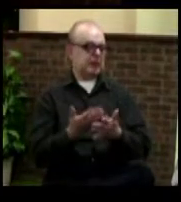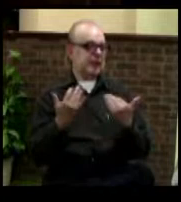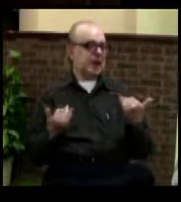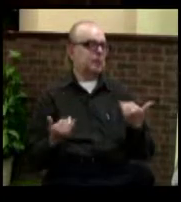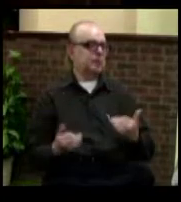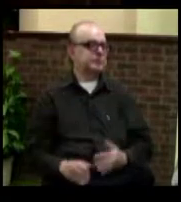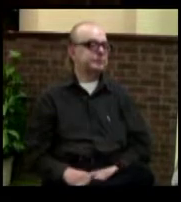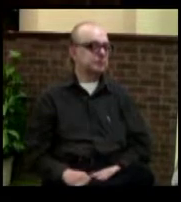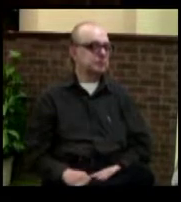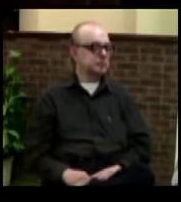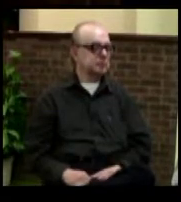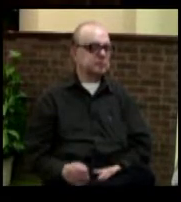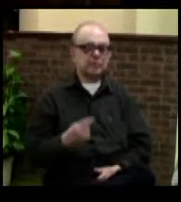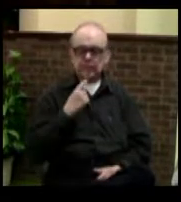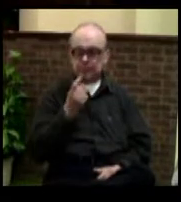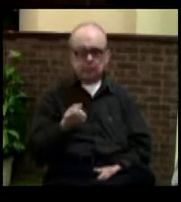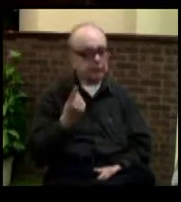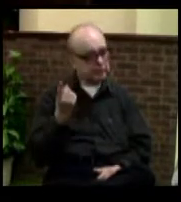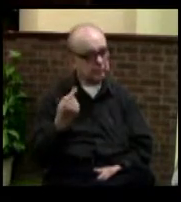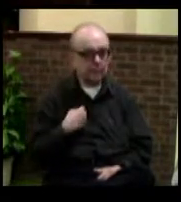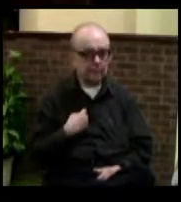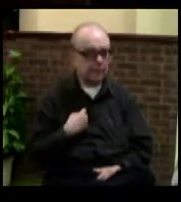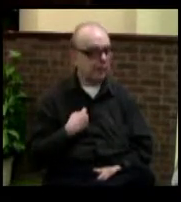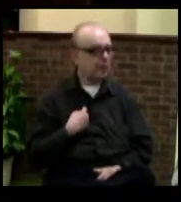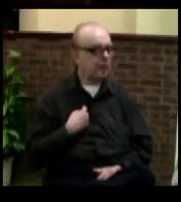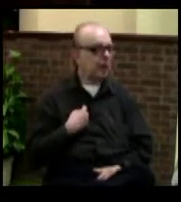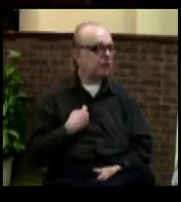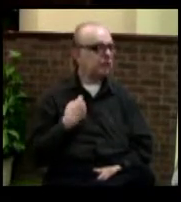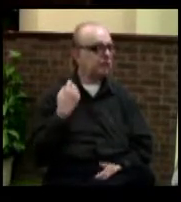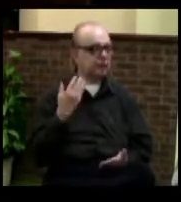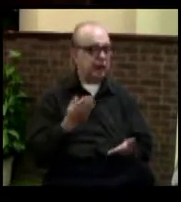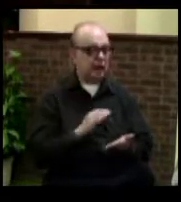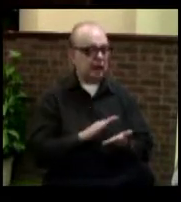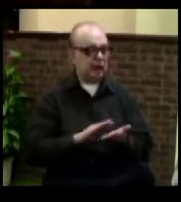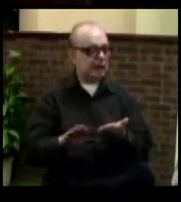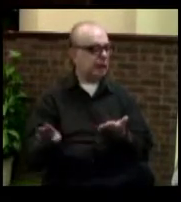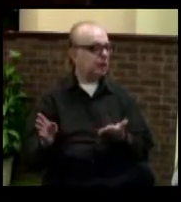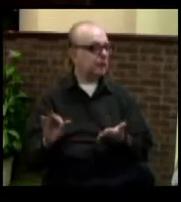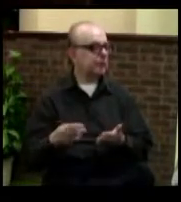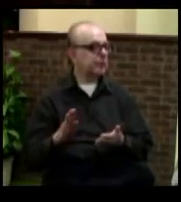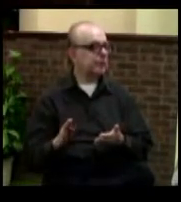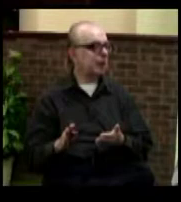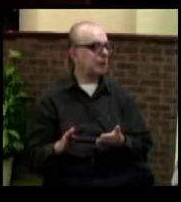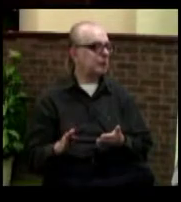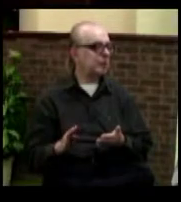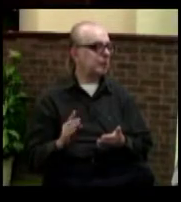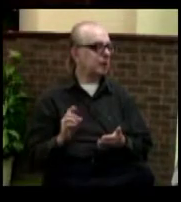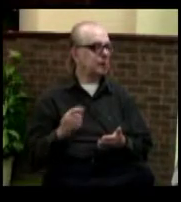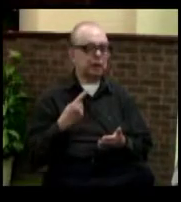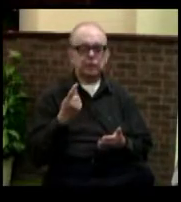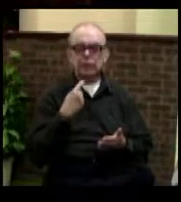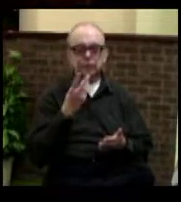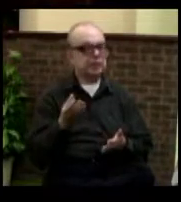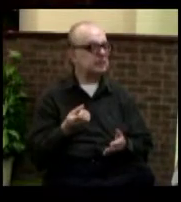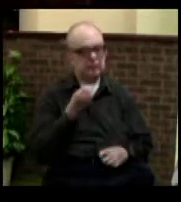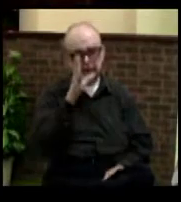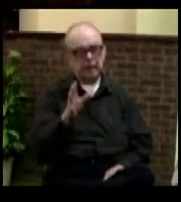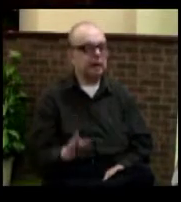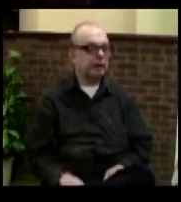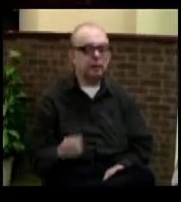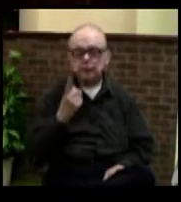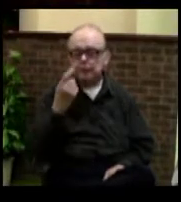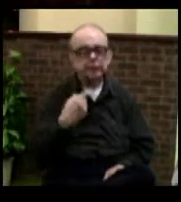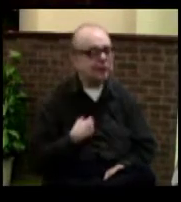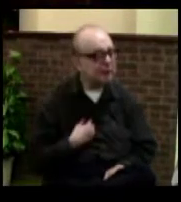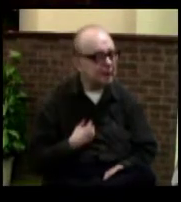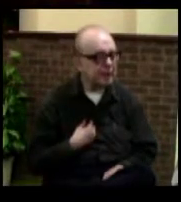money. And you'll say, but you don't understand. I just got laid off from my job. We don't care. You